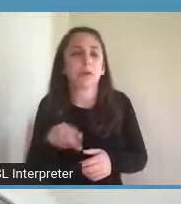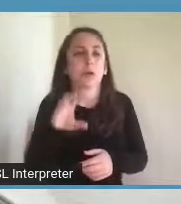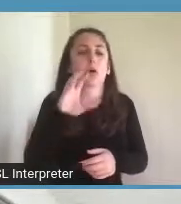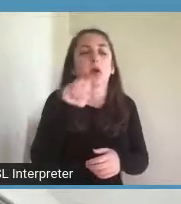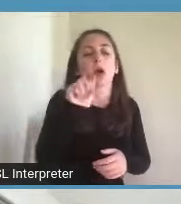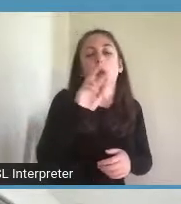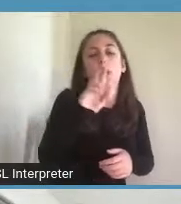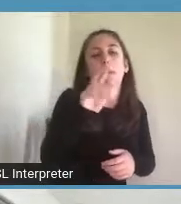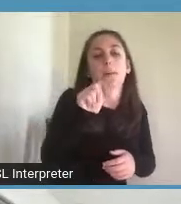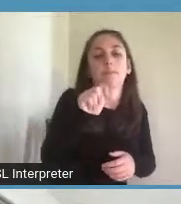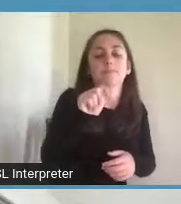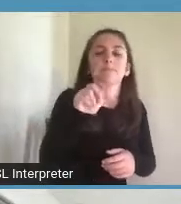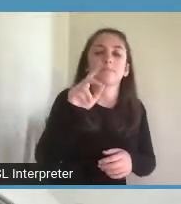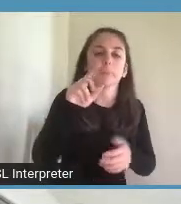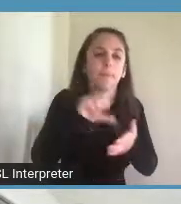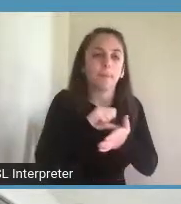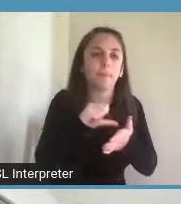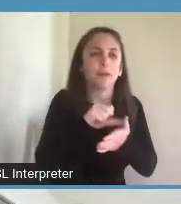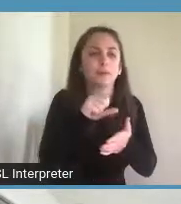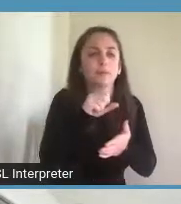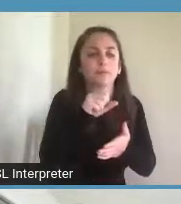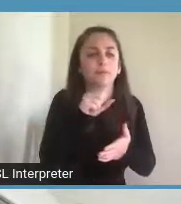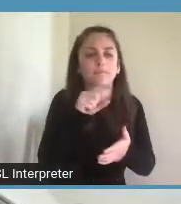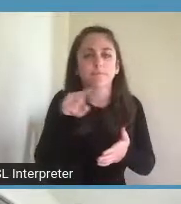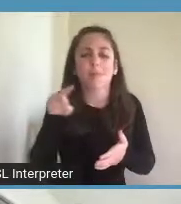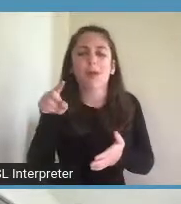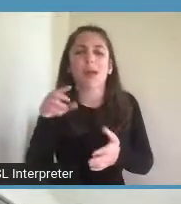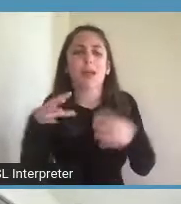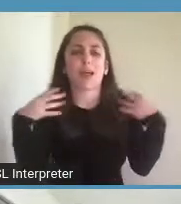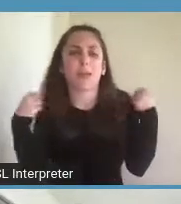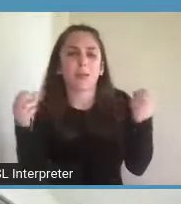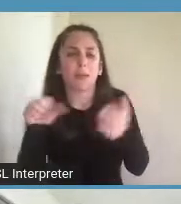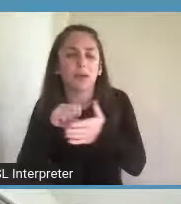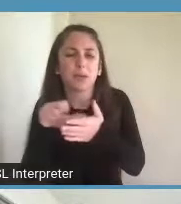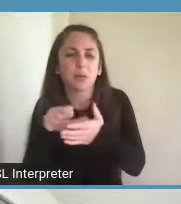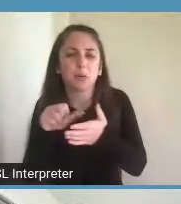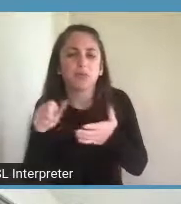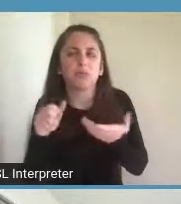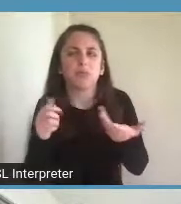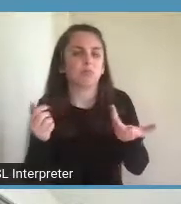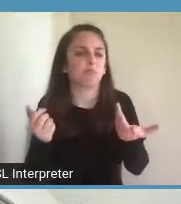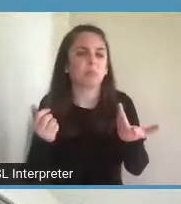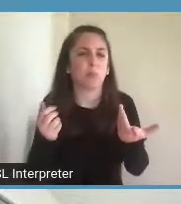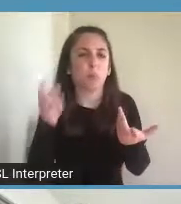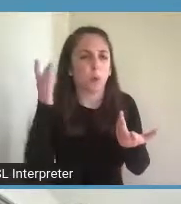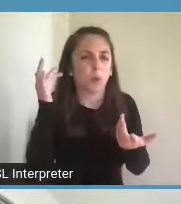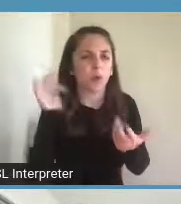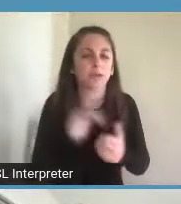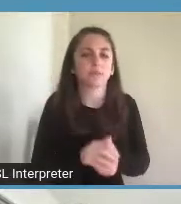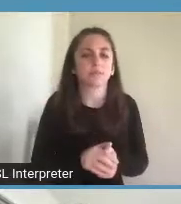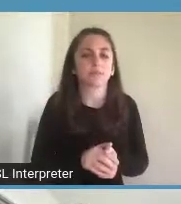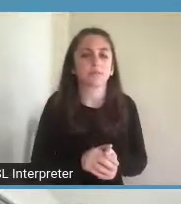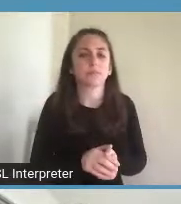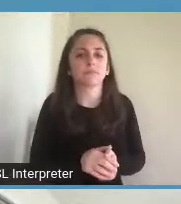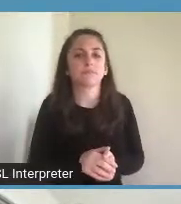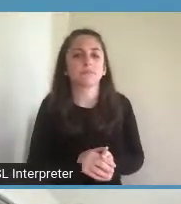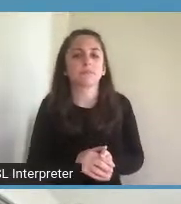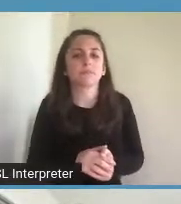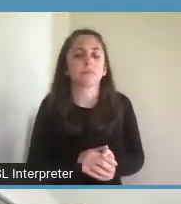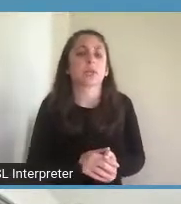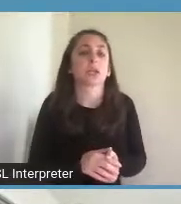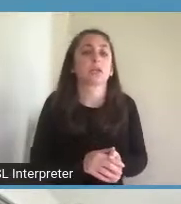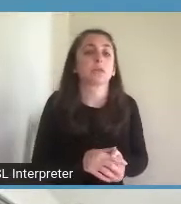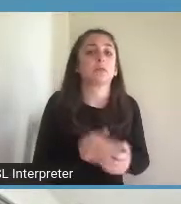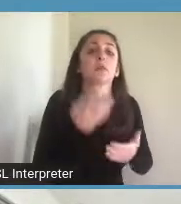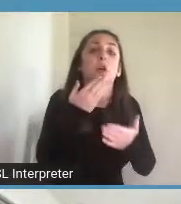that health screening page. What's going on there? Then between the health screening and add donation and payment, I'm not seeing a lot of drop off. That's